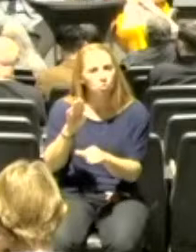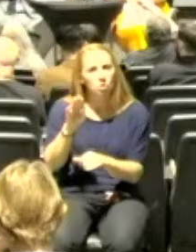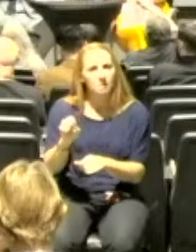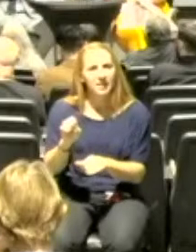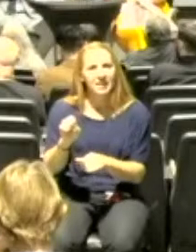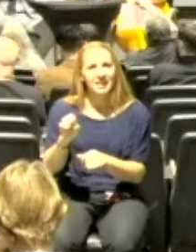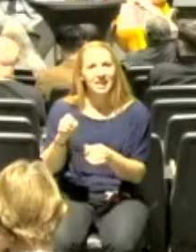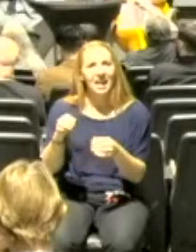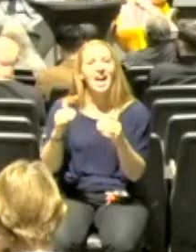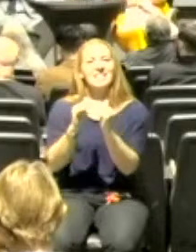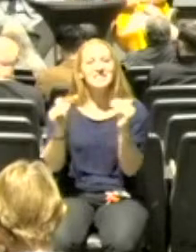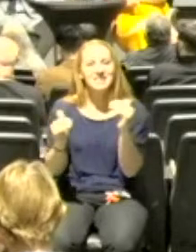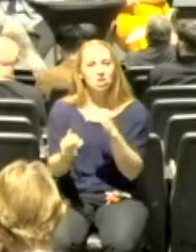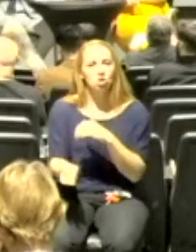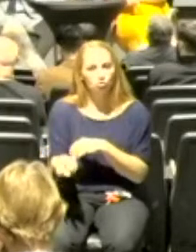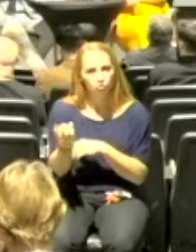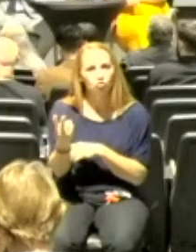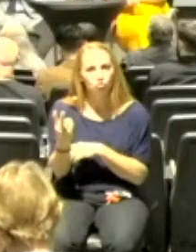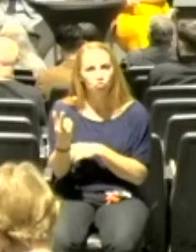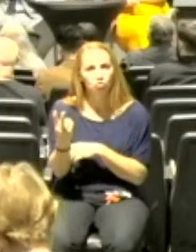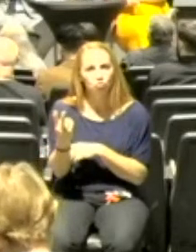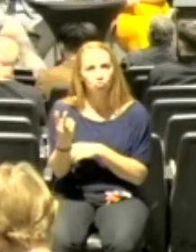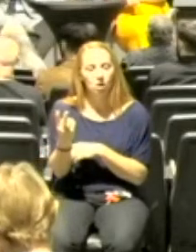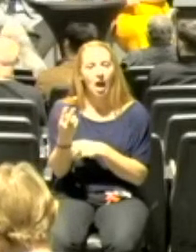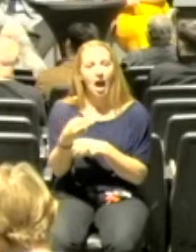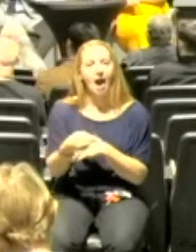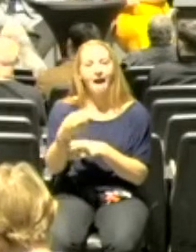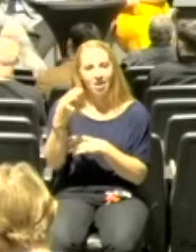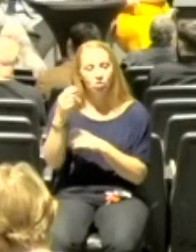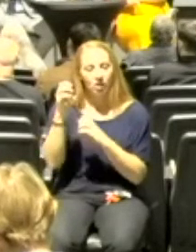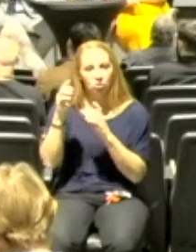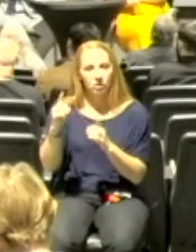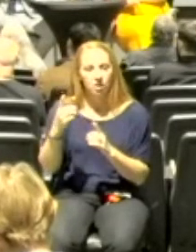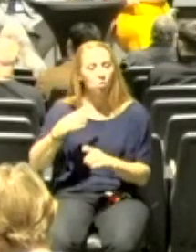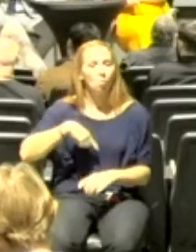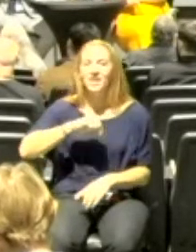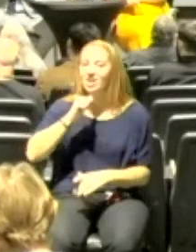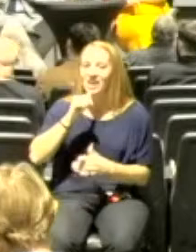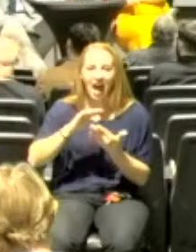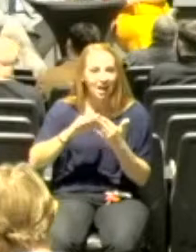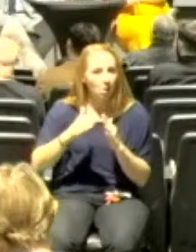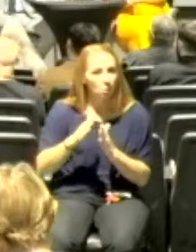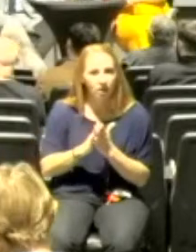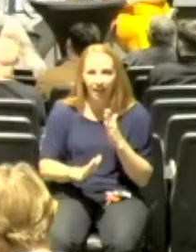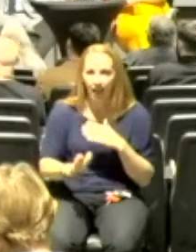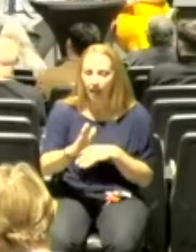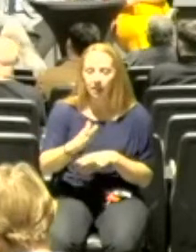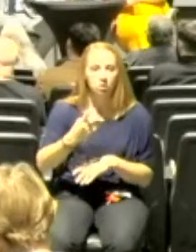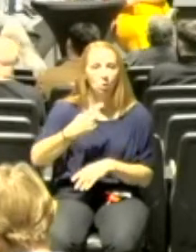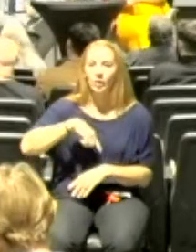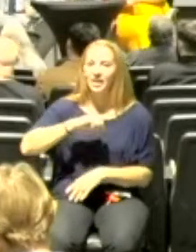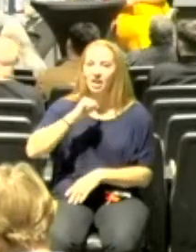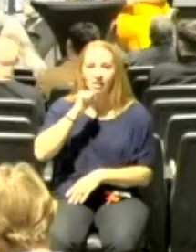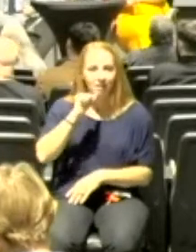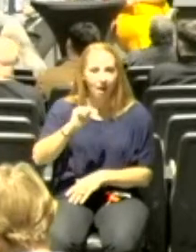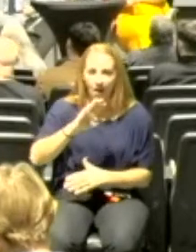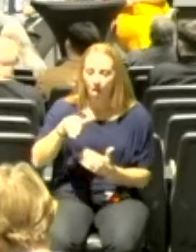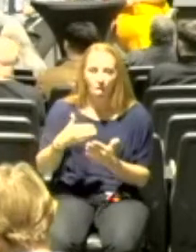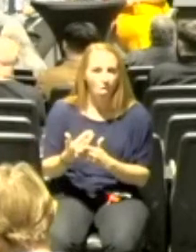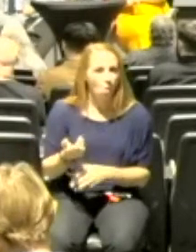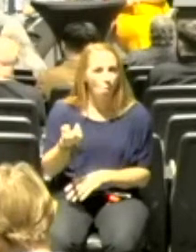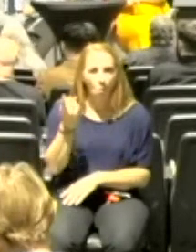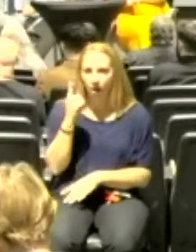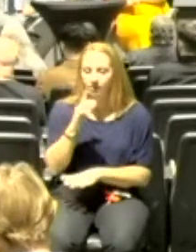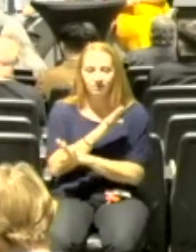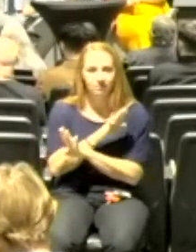the tier two as it relates to higher education in this state. We are not a community college. We are not going to be an R1 as defined